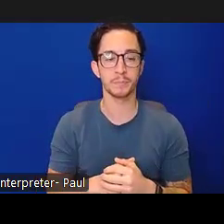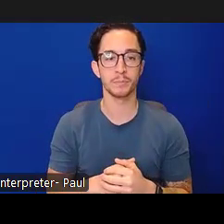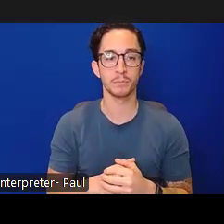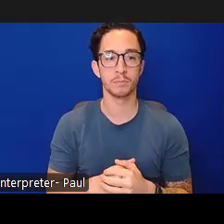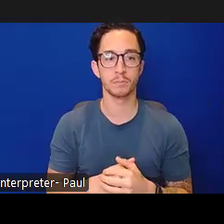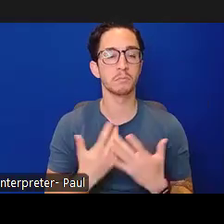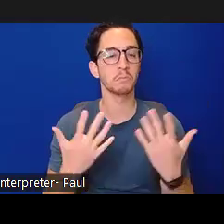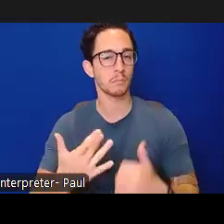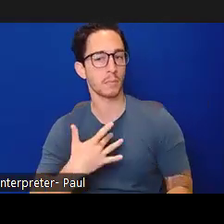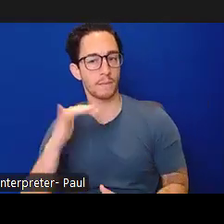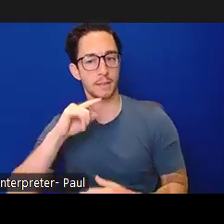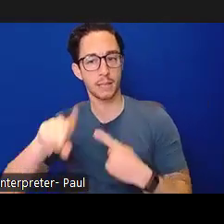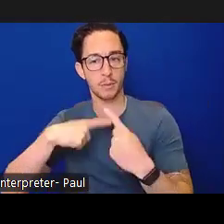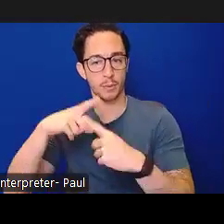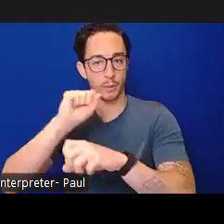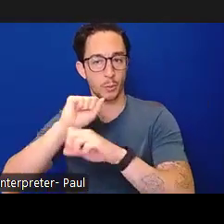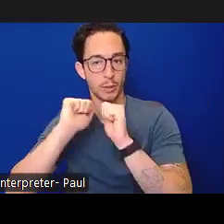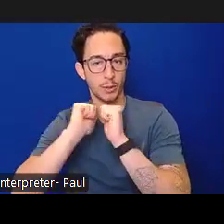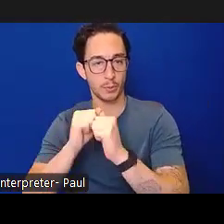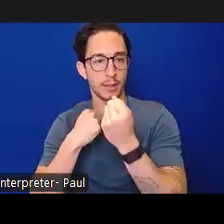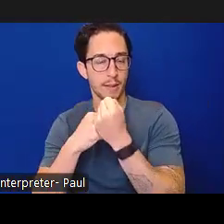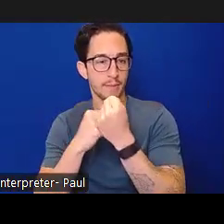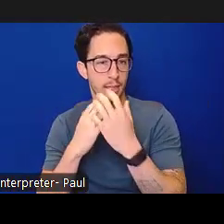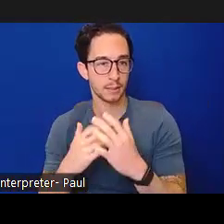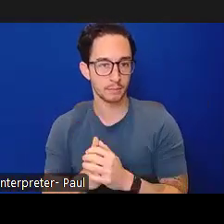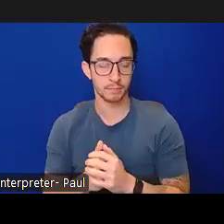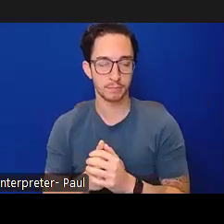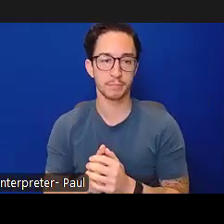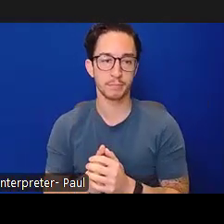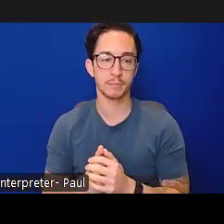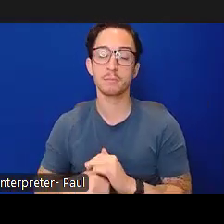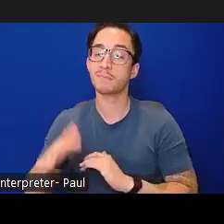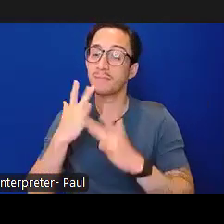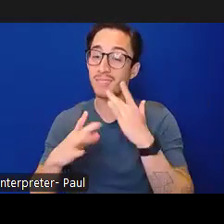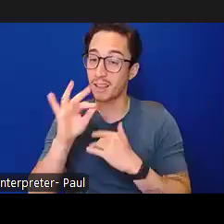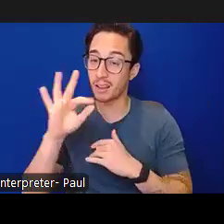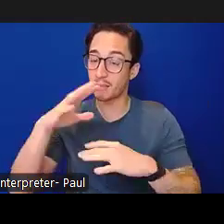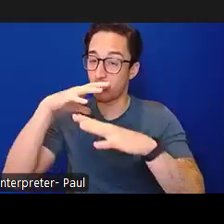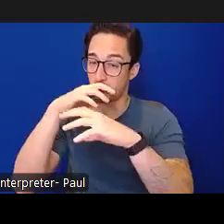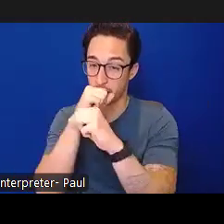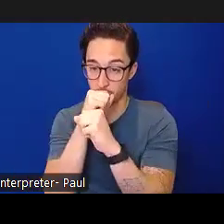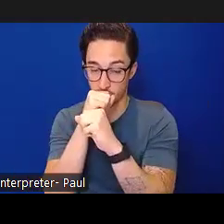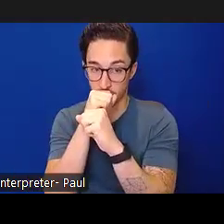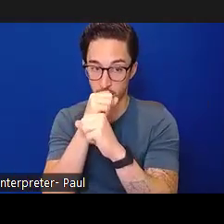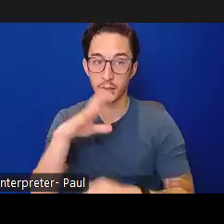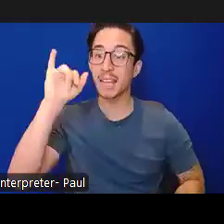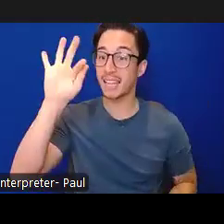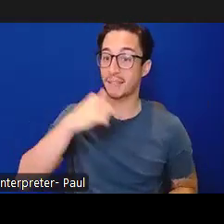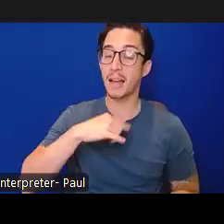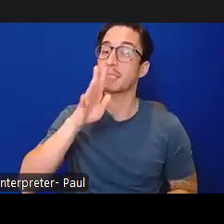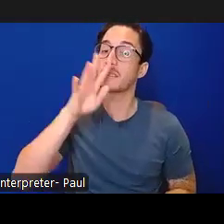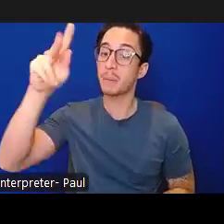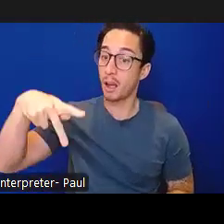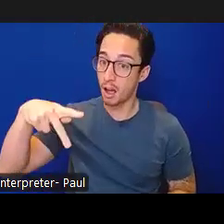So, what does it feel like when they're working with advocates? It feels like a lack of confidentiality. If I speak up, if